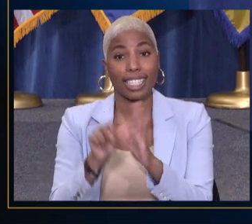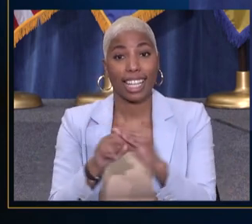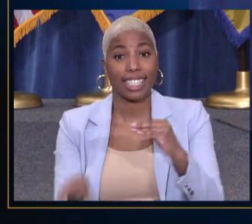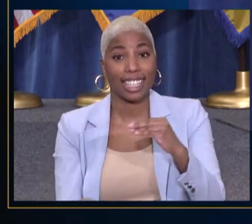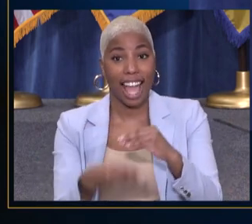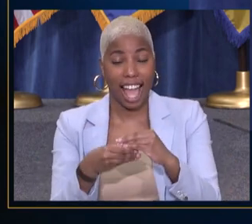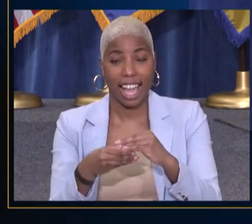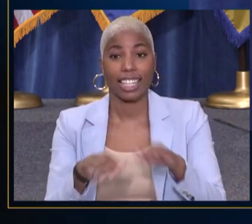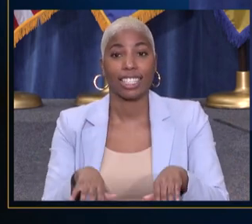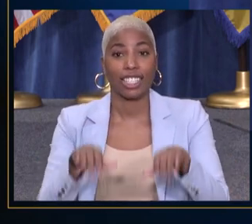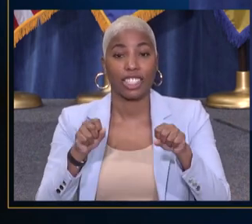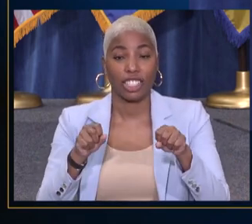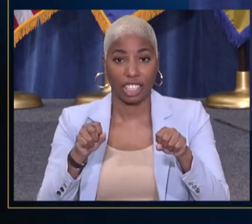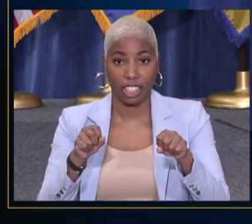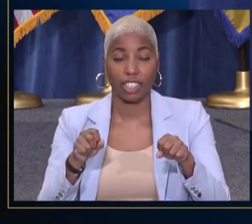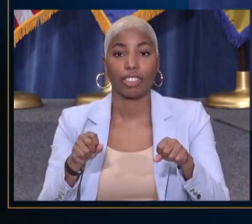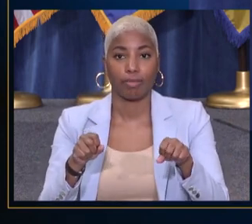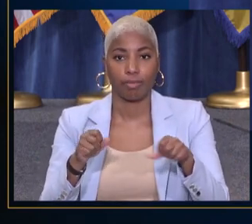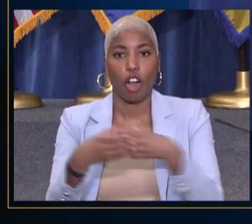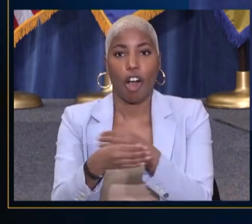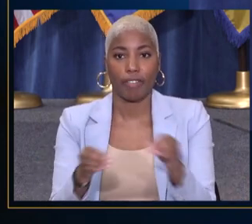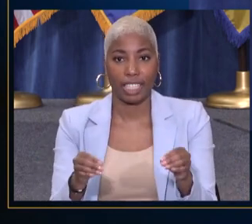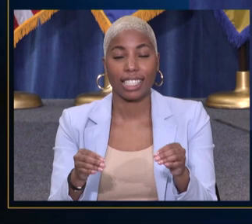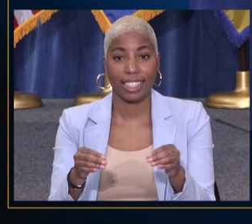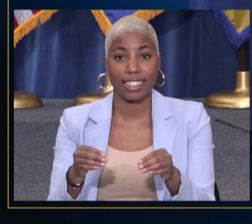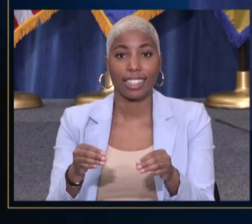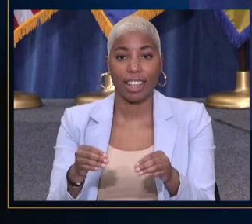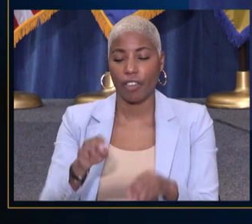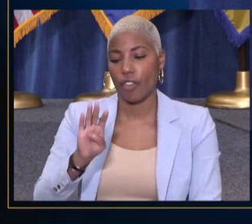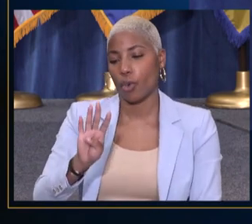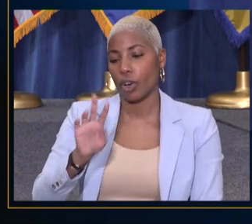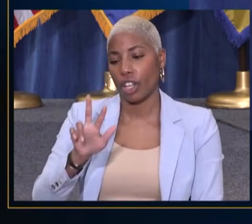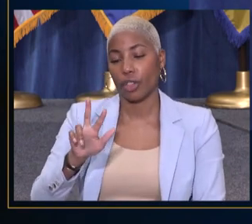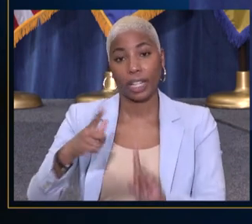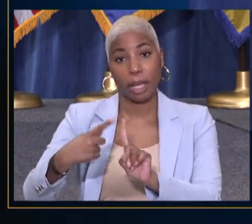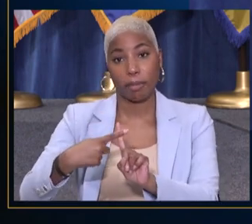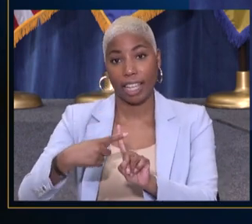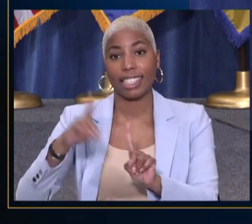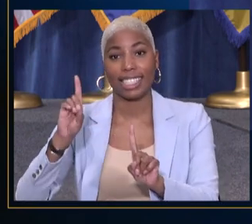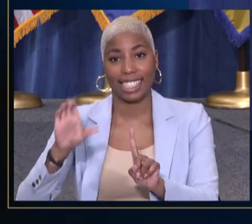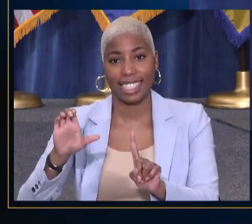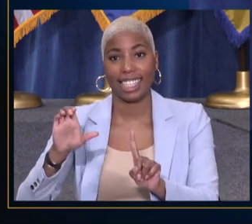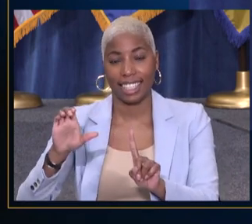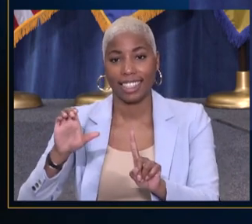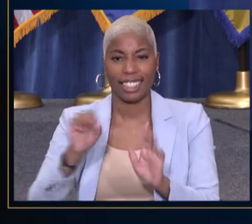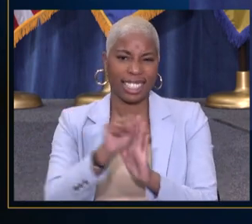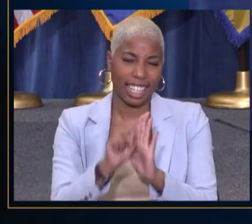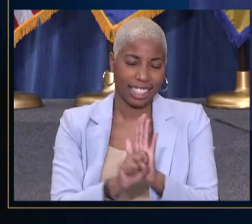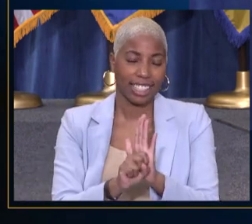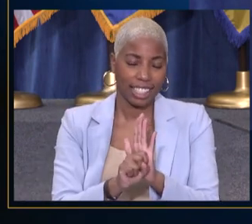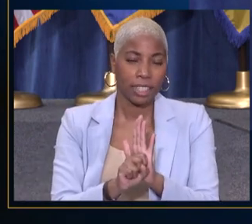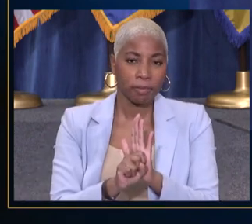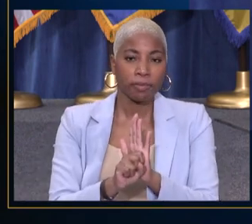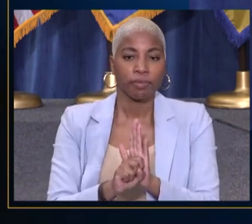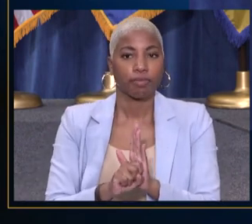office. Postpartum coverage, we're at 43 plus DC. And I like to say the vice president asks me